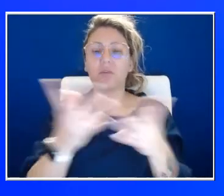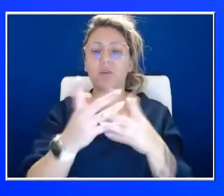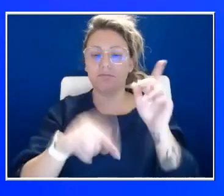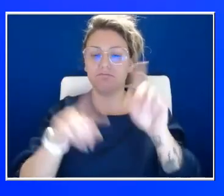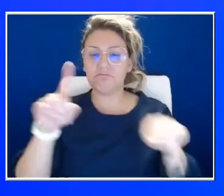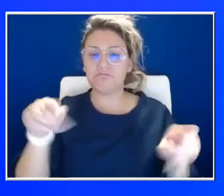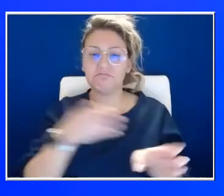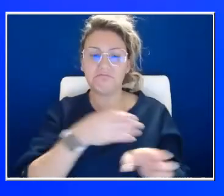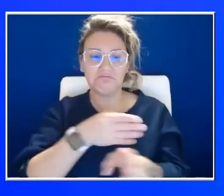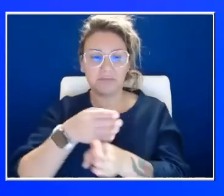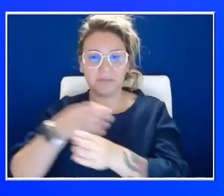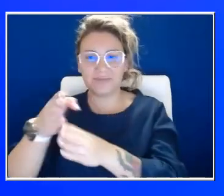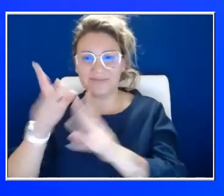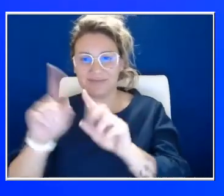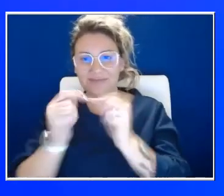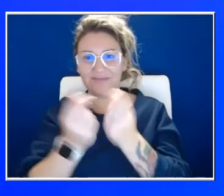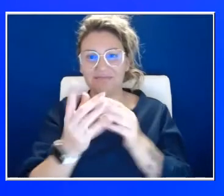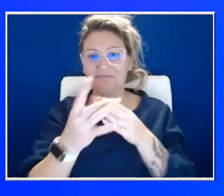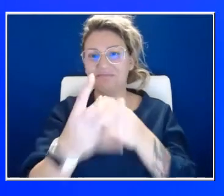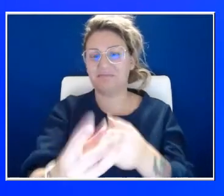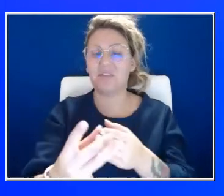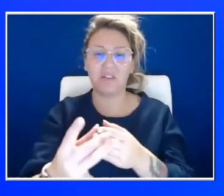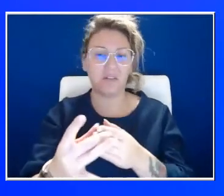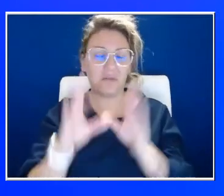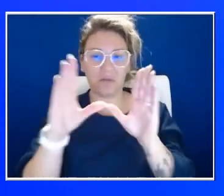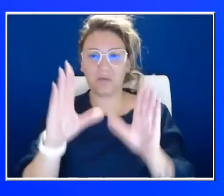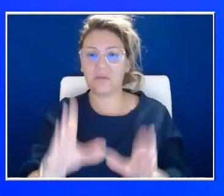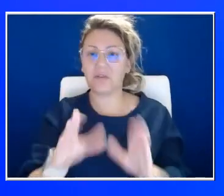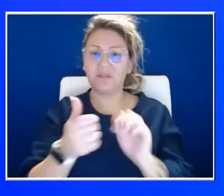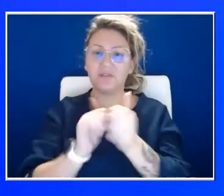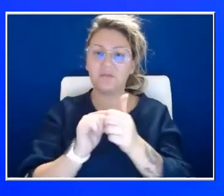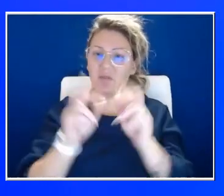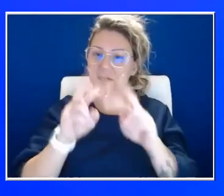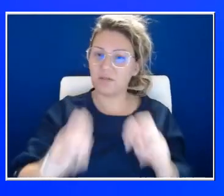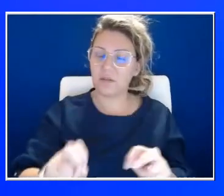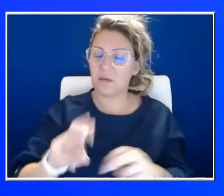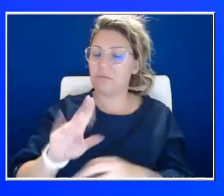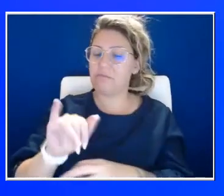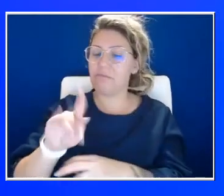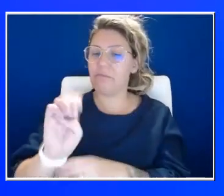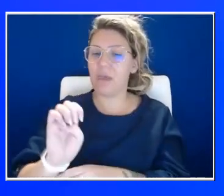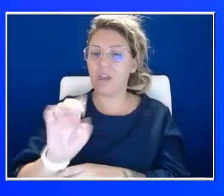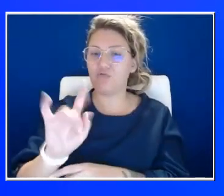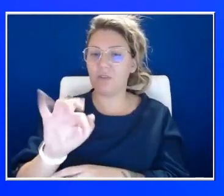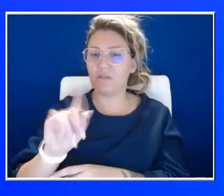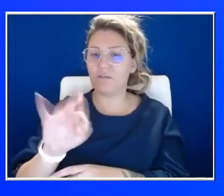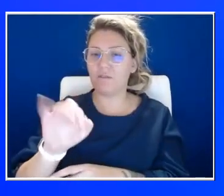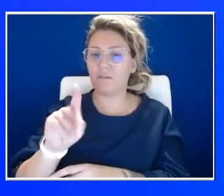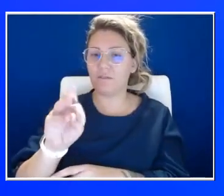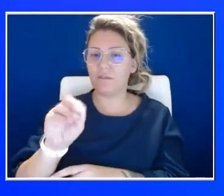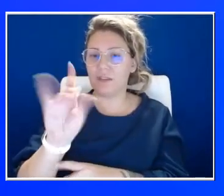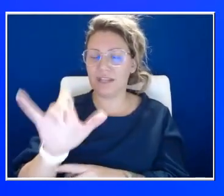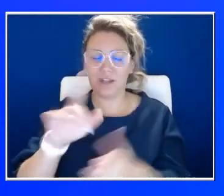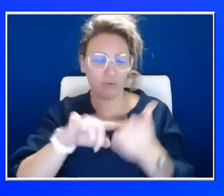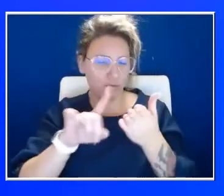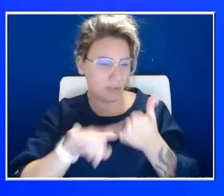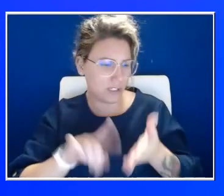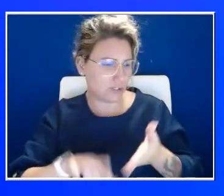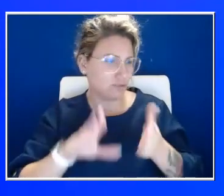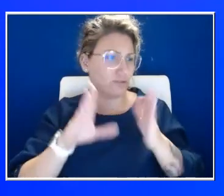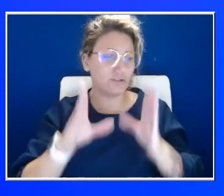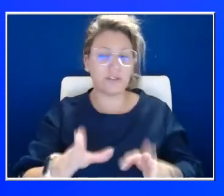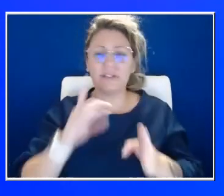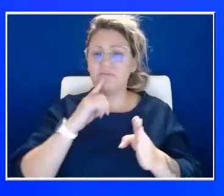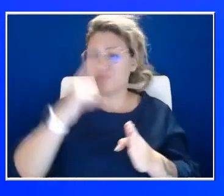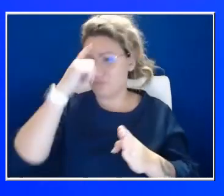by an outstanding sports neurologist, Dr. Mike Rippey, and we have research coordinators and research specialists and neuropsychologists and